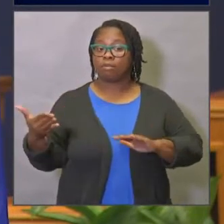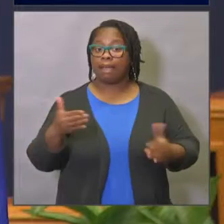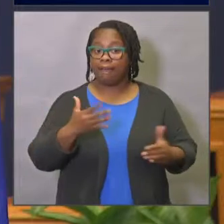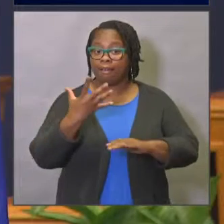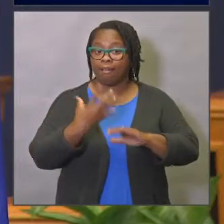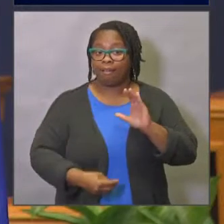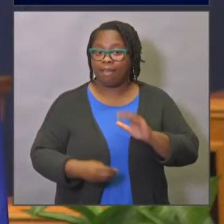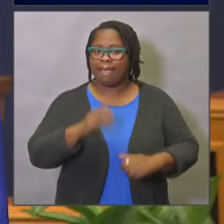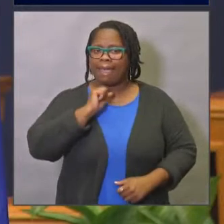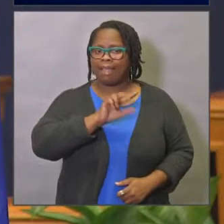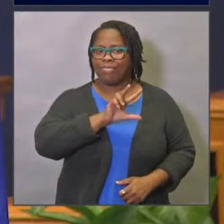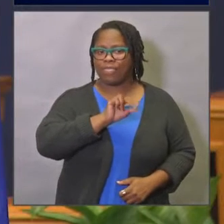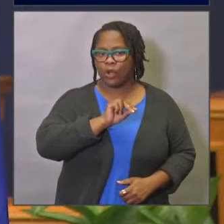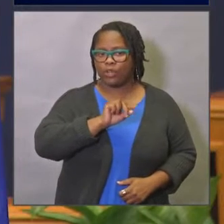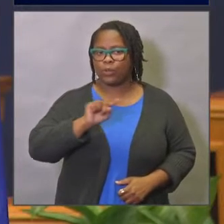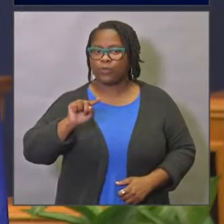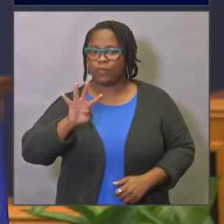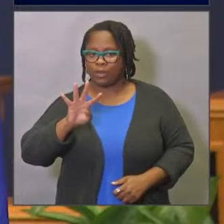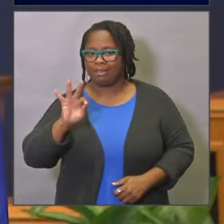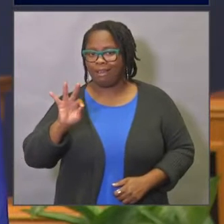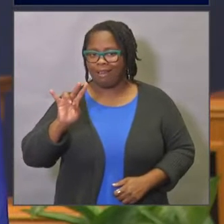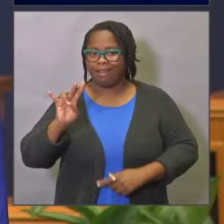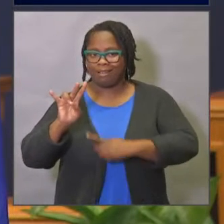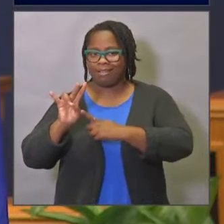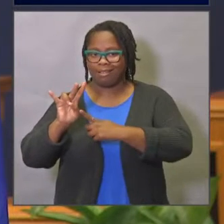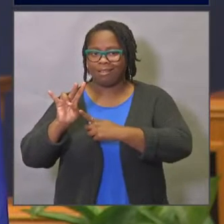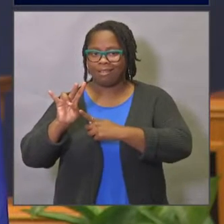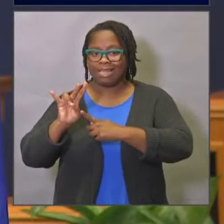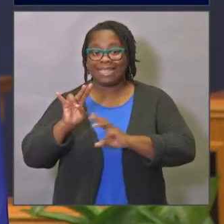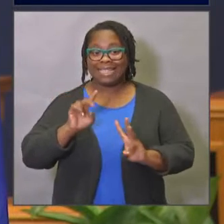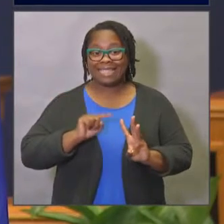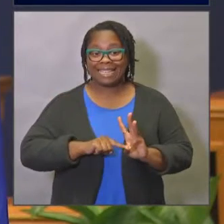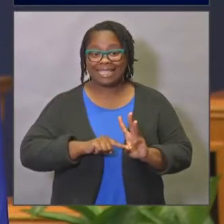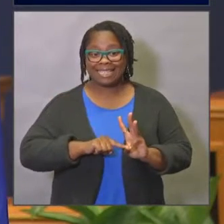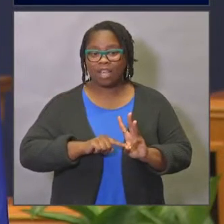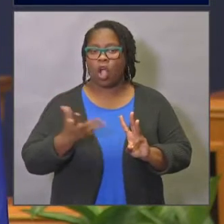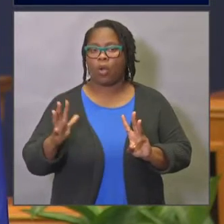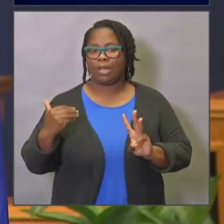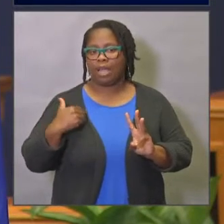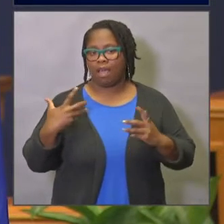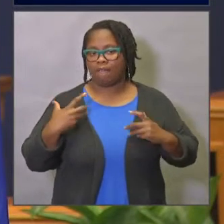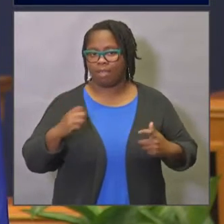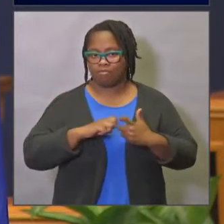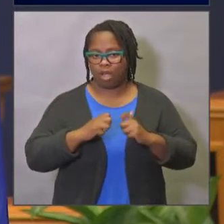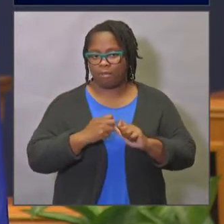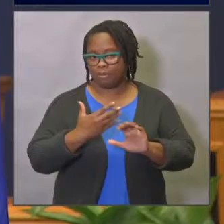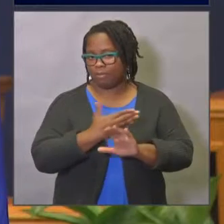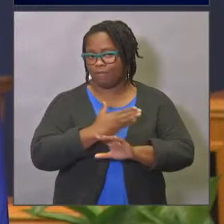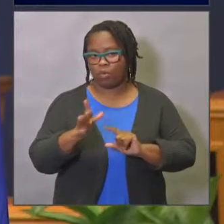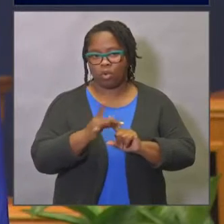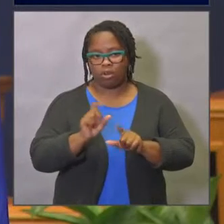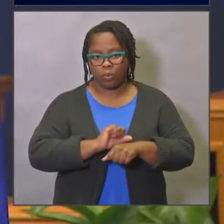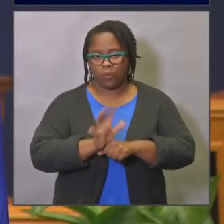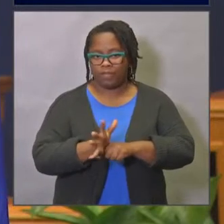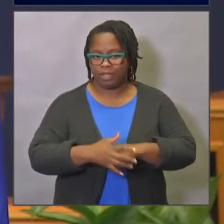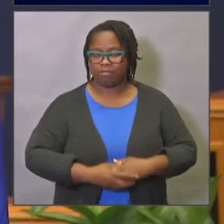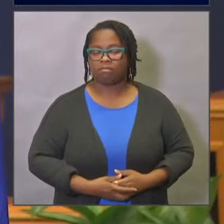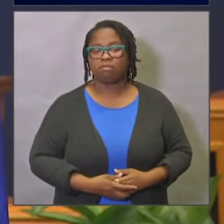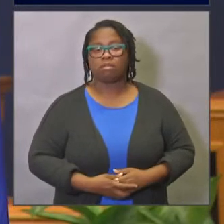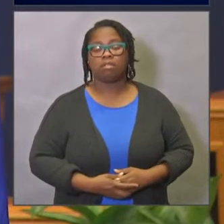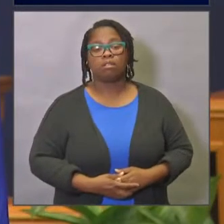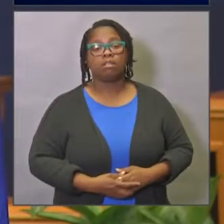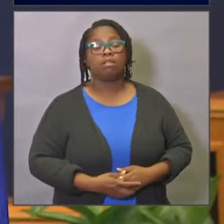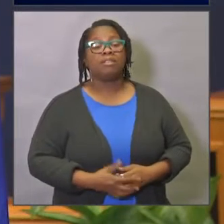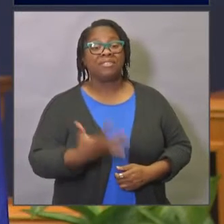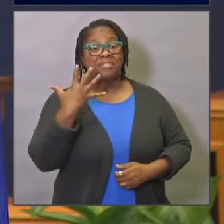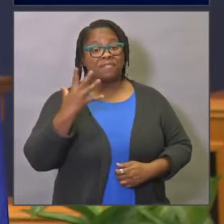the ages of 30 and 49, and 6 people in this age group had underlying health conditions. Information on the 5